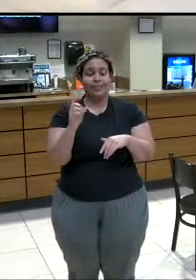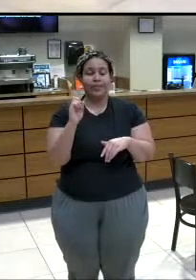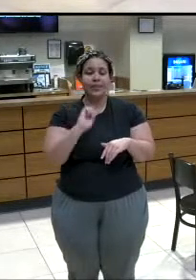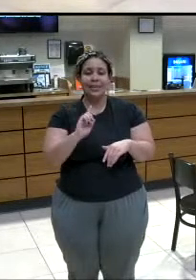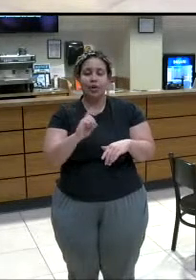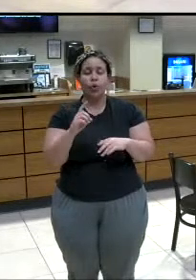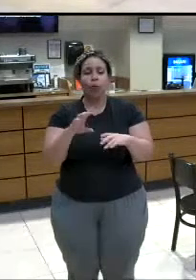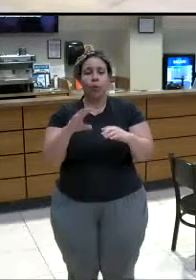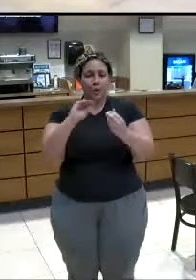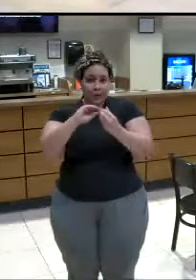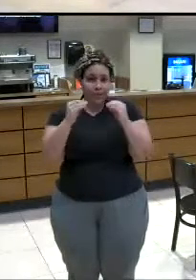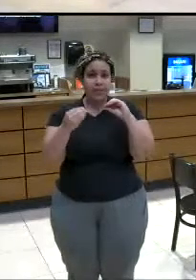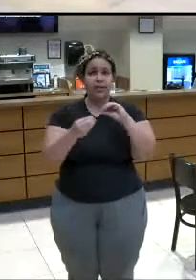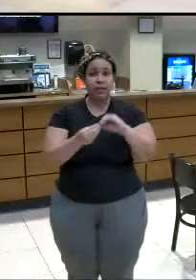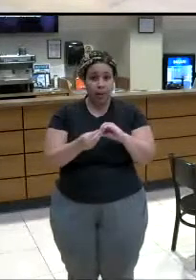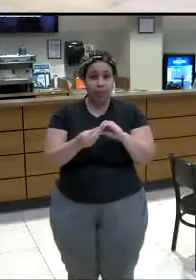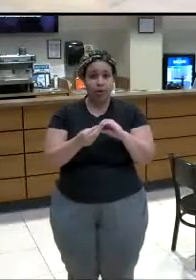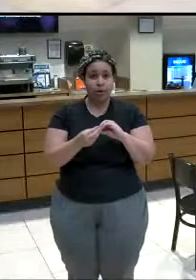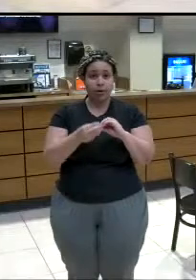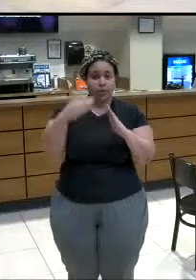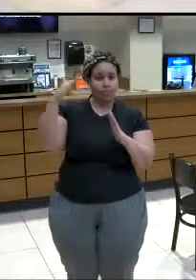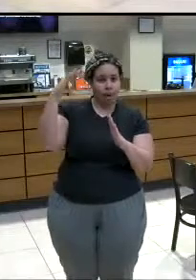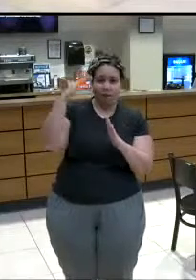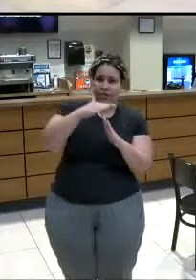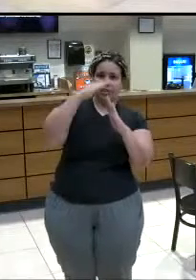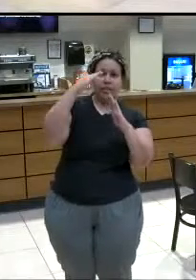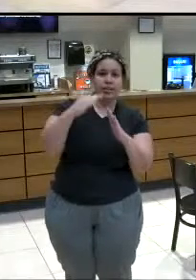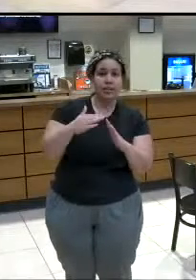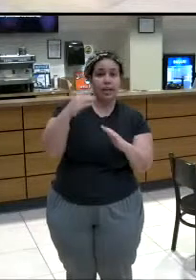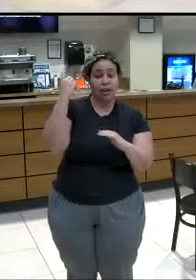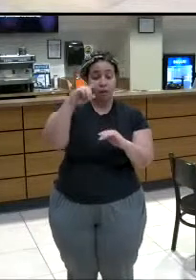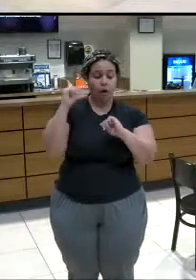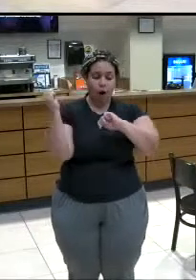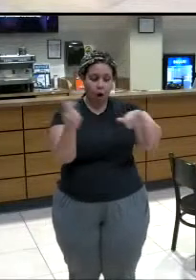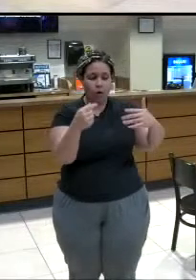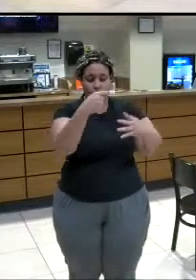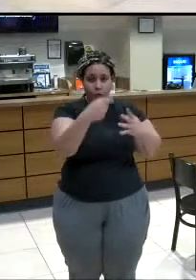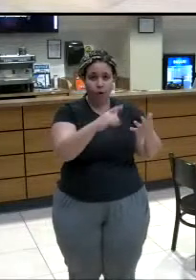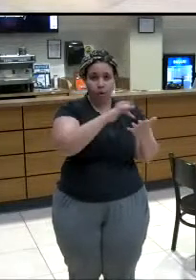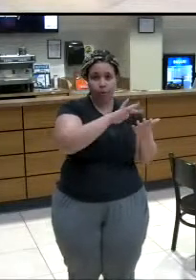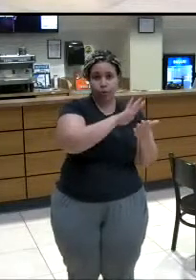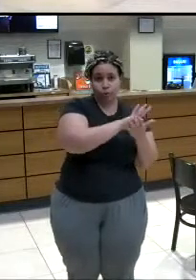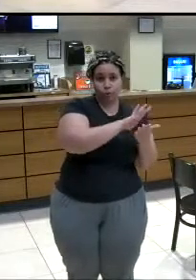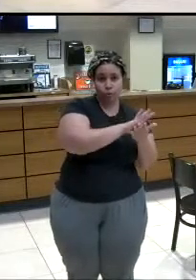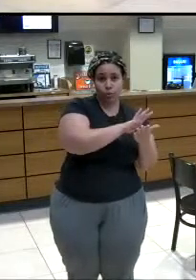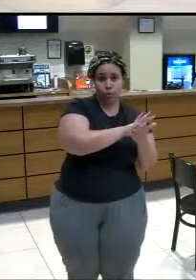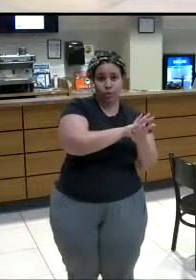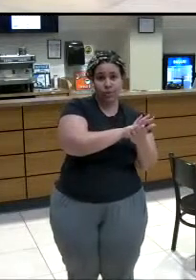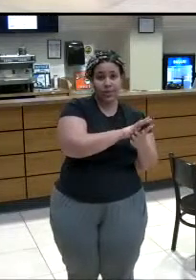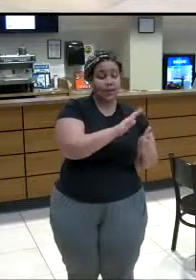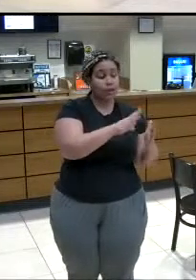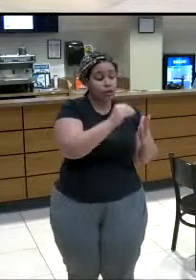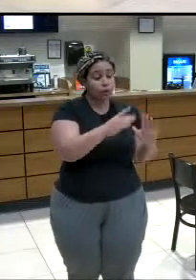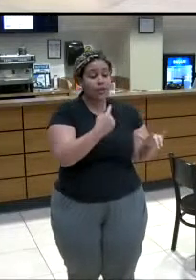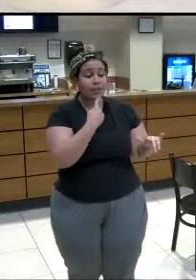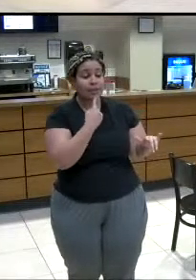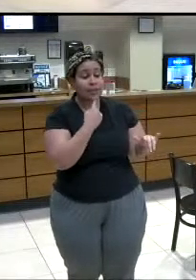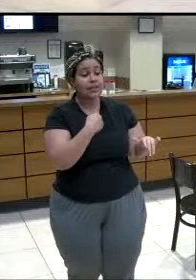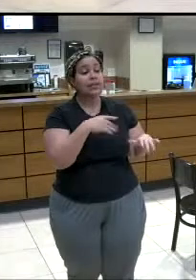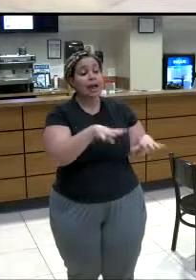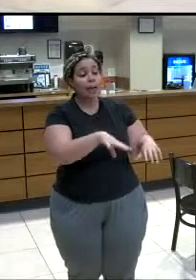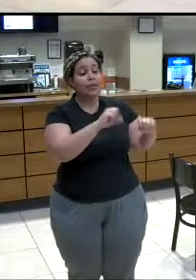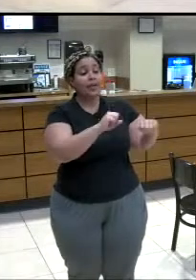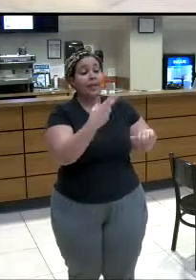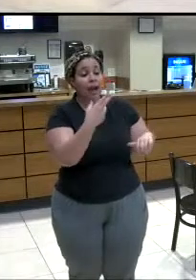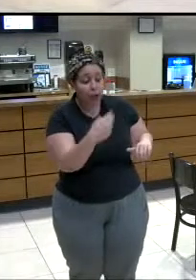middle schools in 8th grade physical science, because we had kids that said, I'm taking high school, teachers saying, I'm teaching